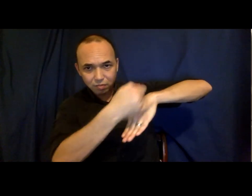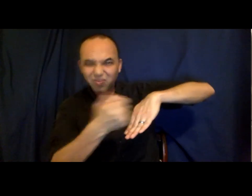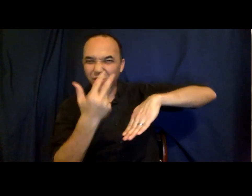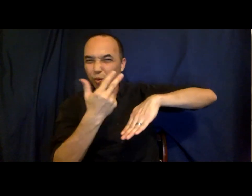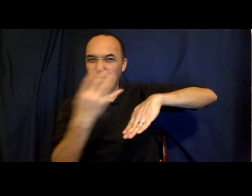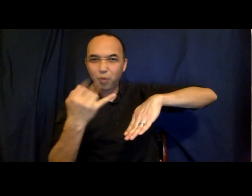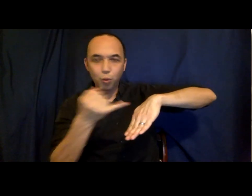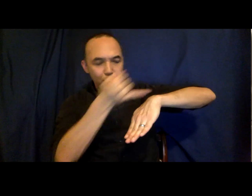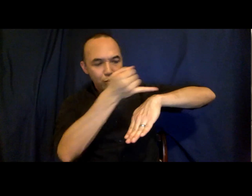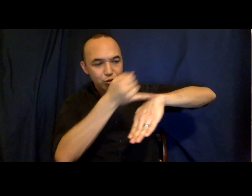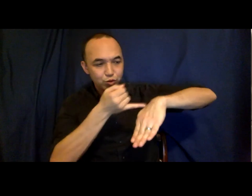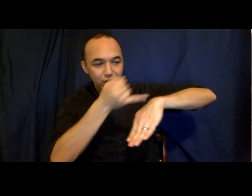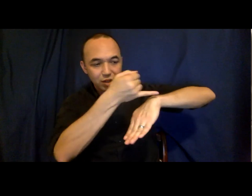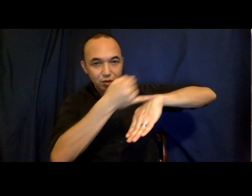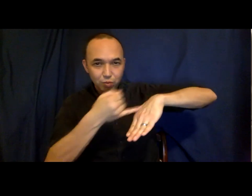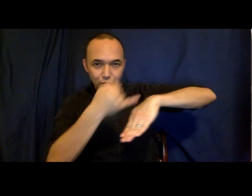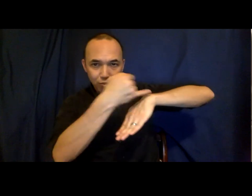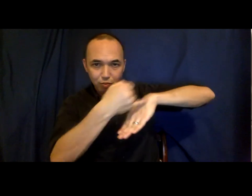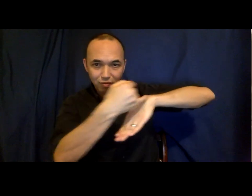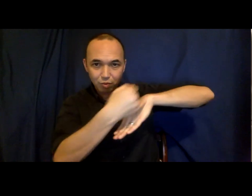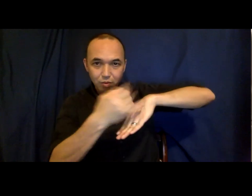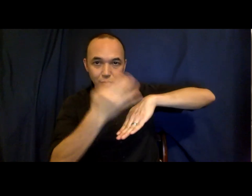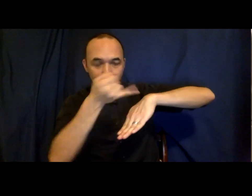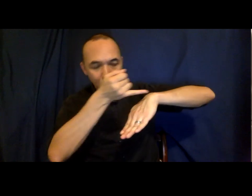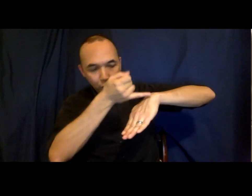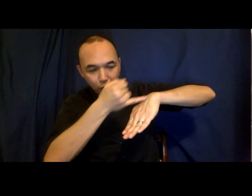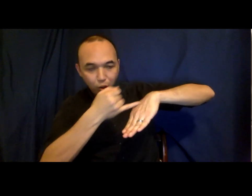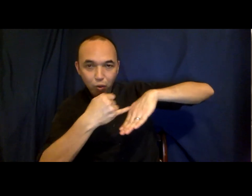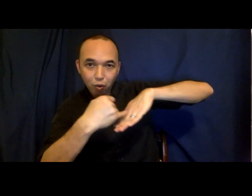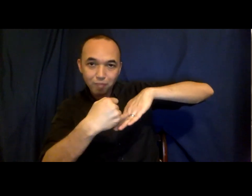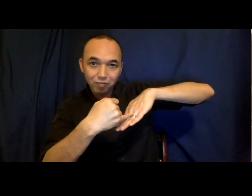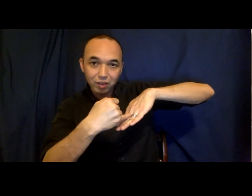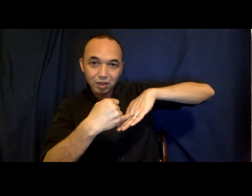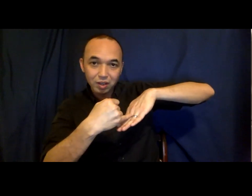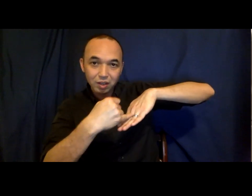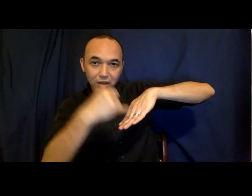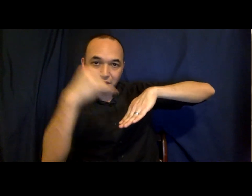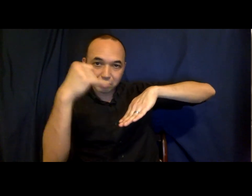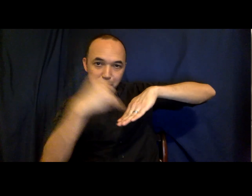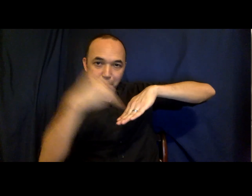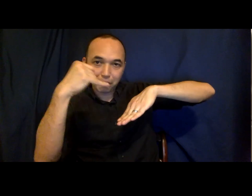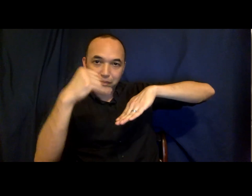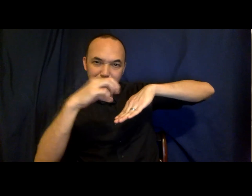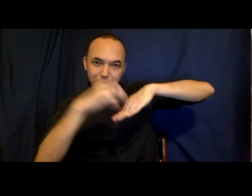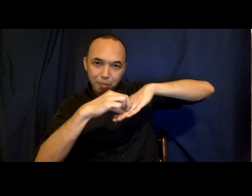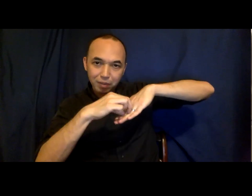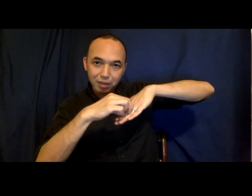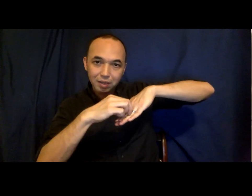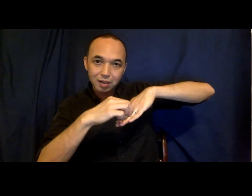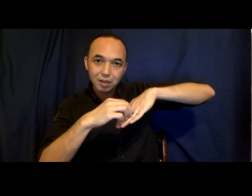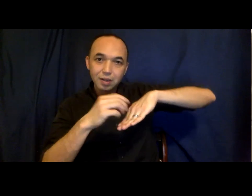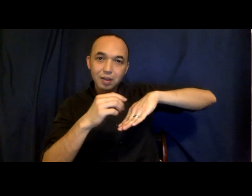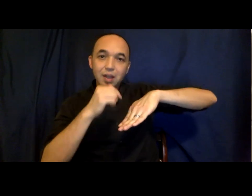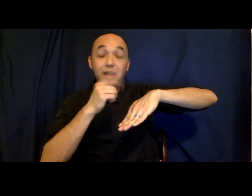webs. One of those webs is gonna dangle down. I'm gonna put a big dot there. You'll see why in a minute. And then you just kind of do these under